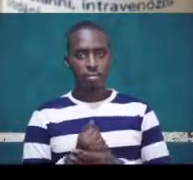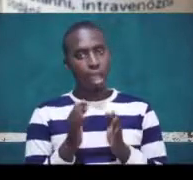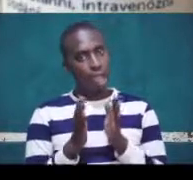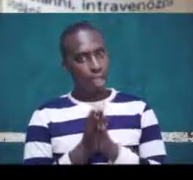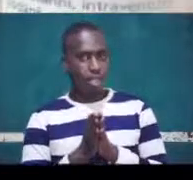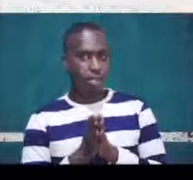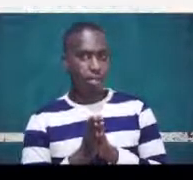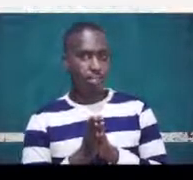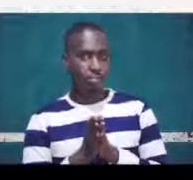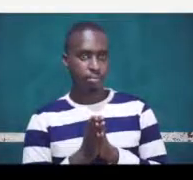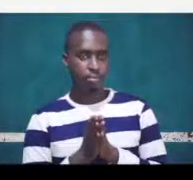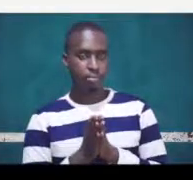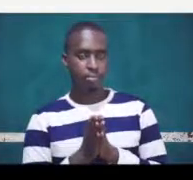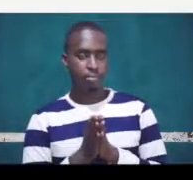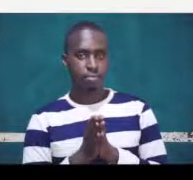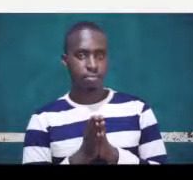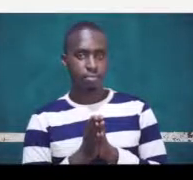And